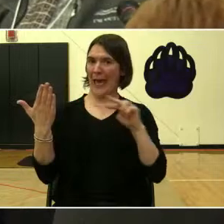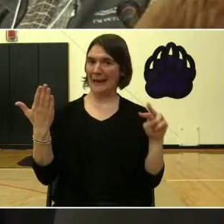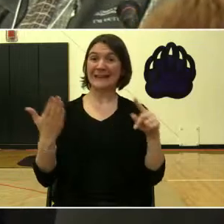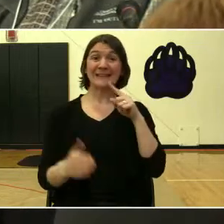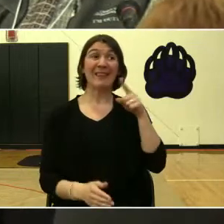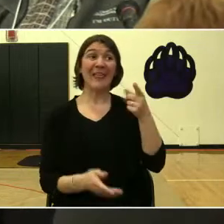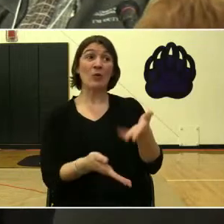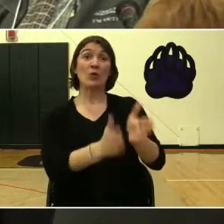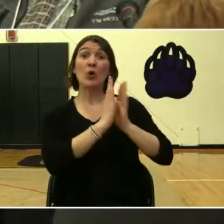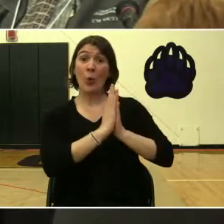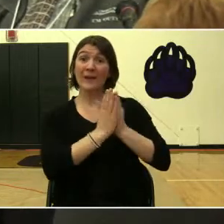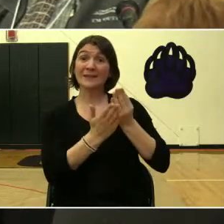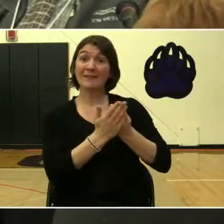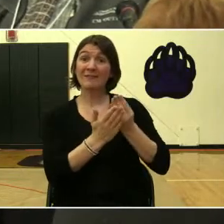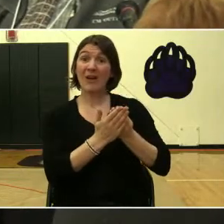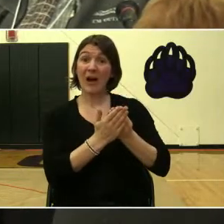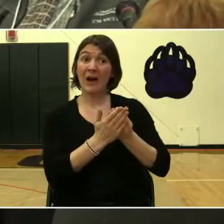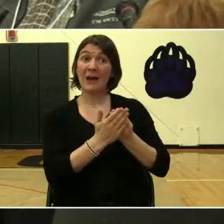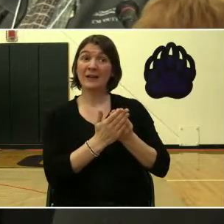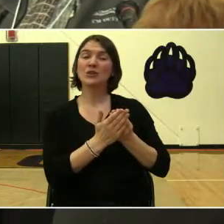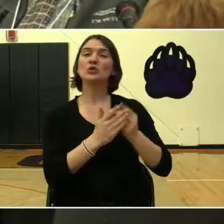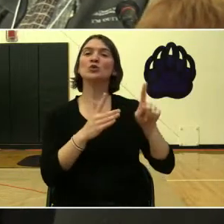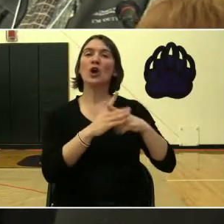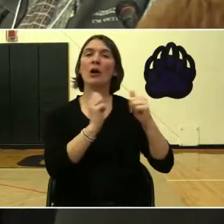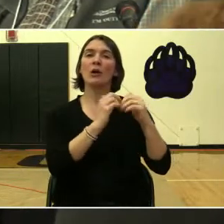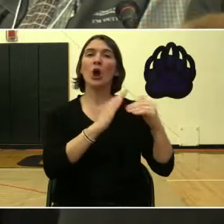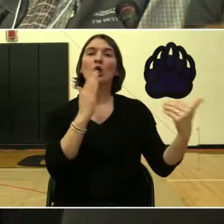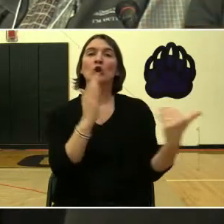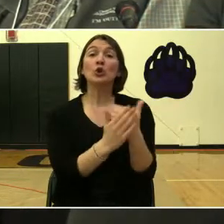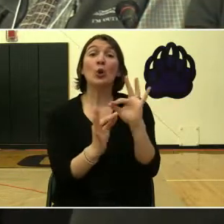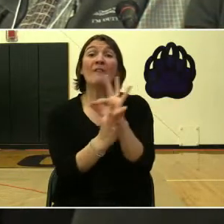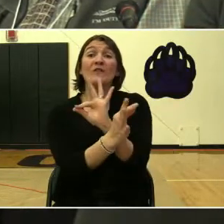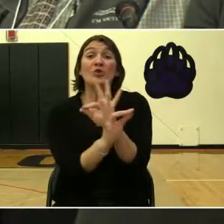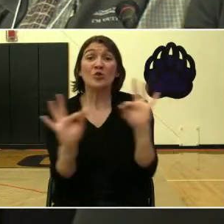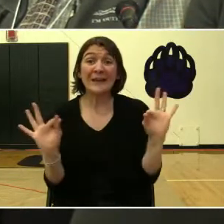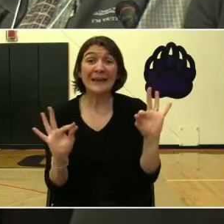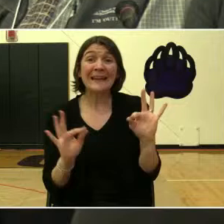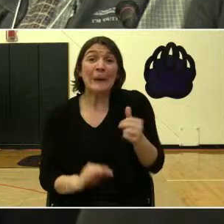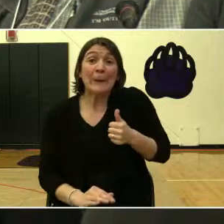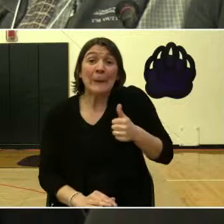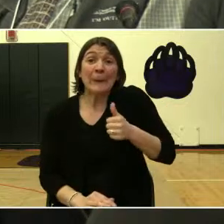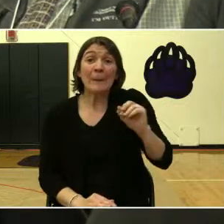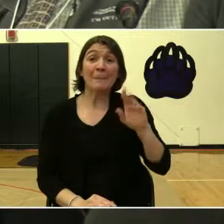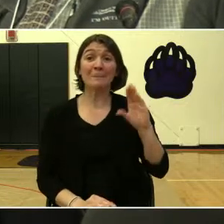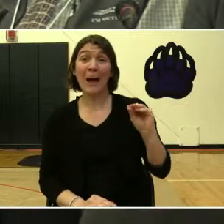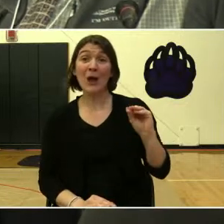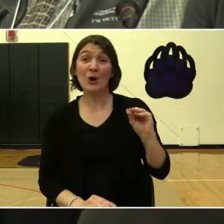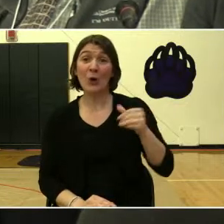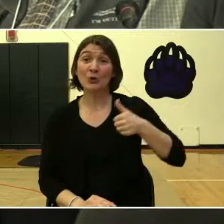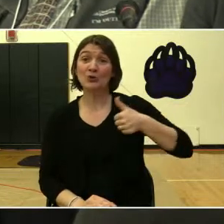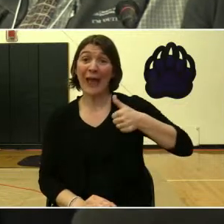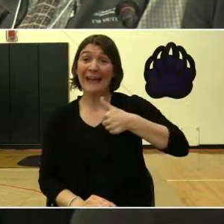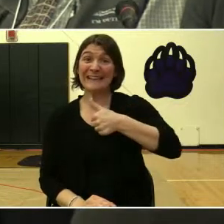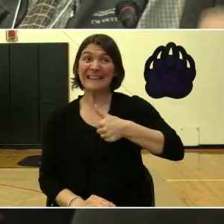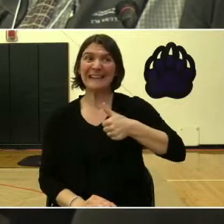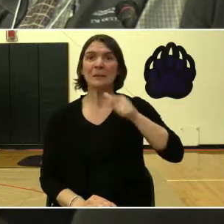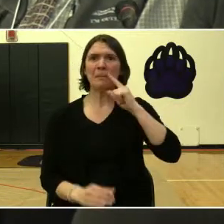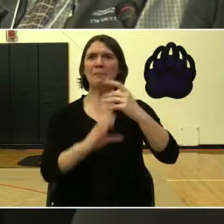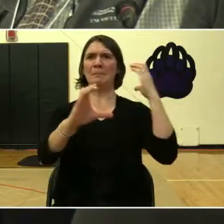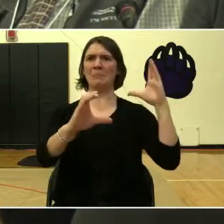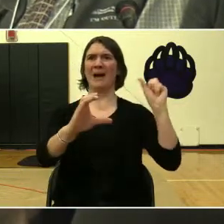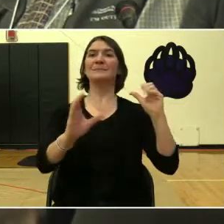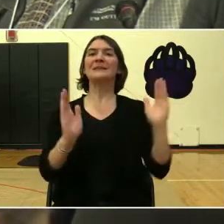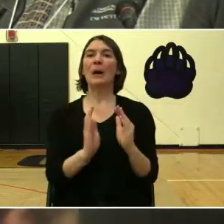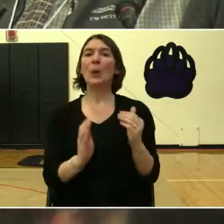that they requested funds to start a new free microtransit service in Brattleboro some of you may have read about that in the last couple of